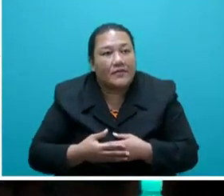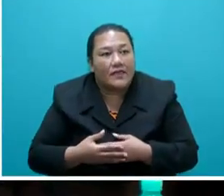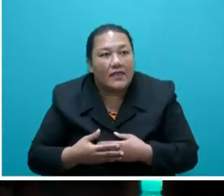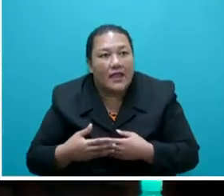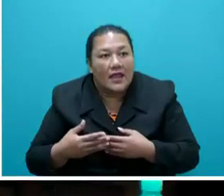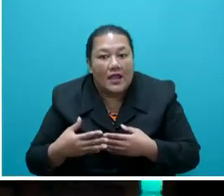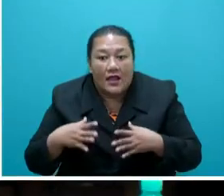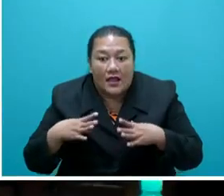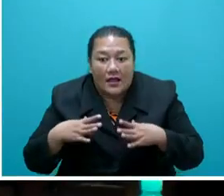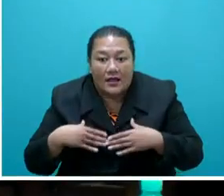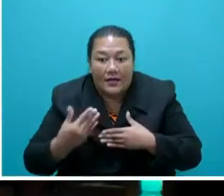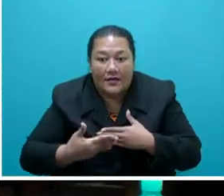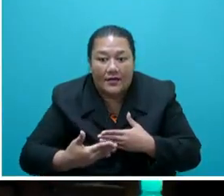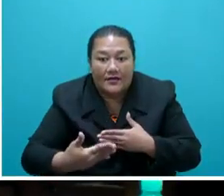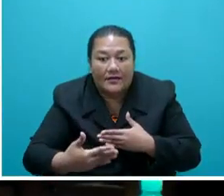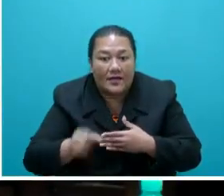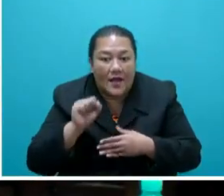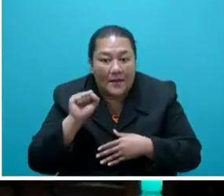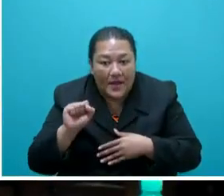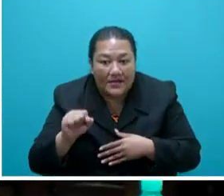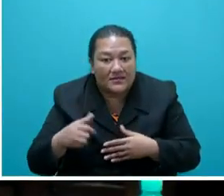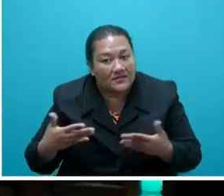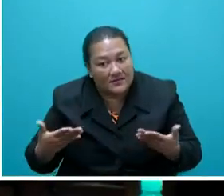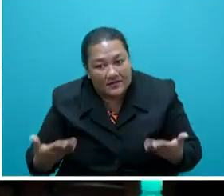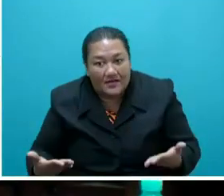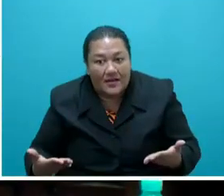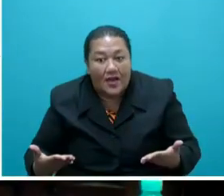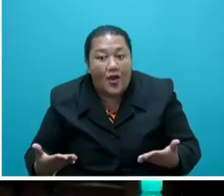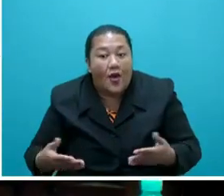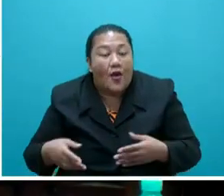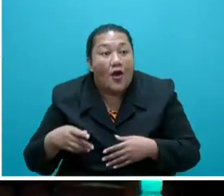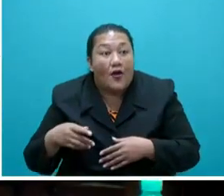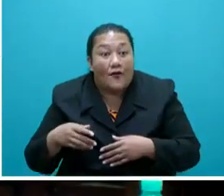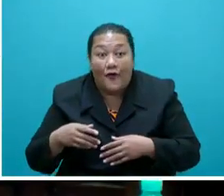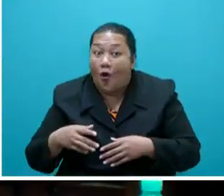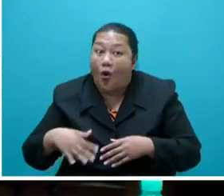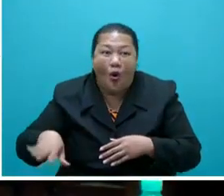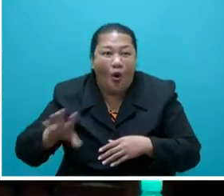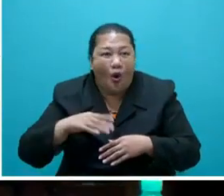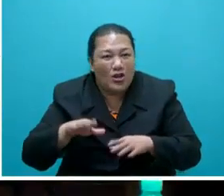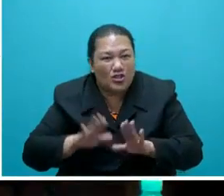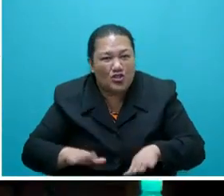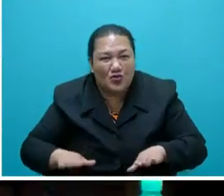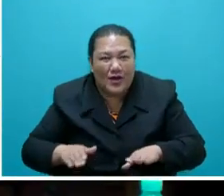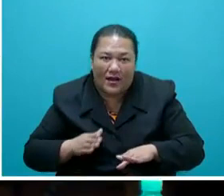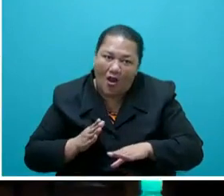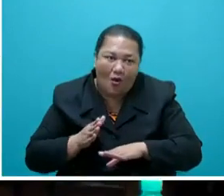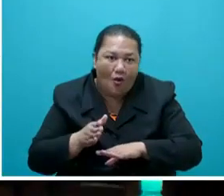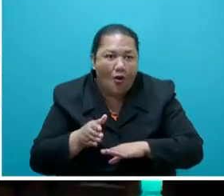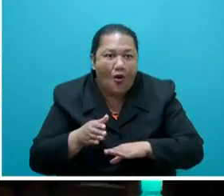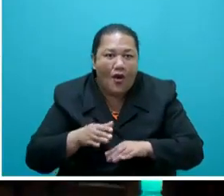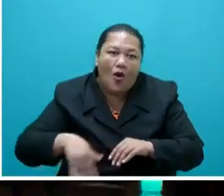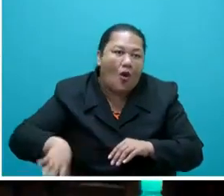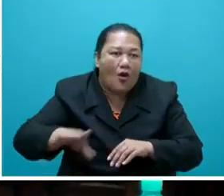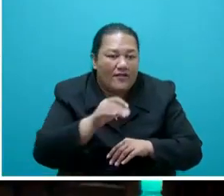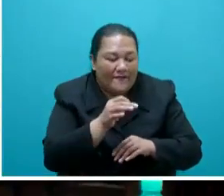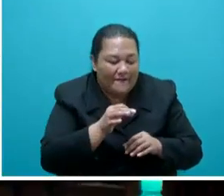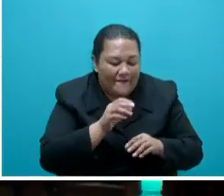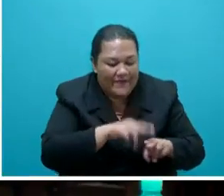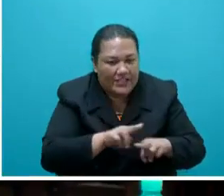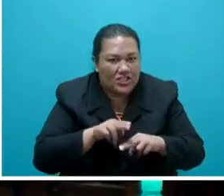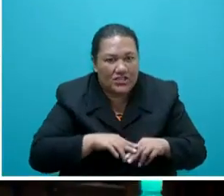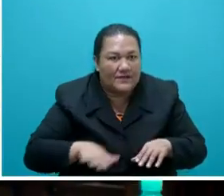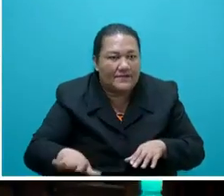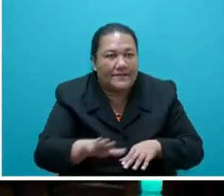the financial burden off the shoulders of many poor families across the nation. Honorable Speaker, persons with